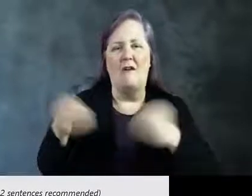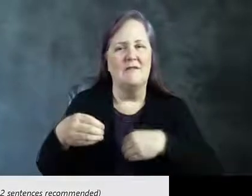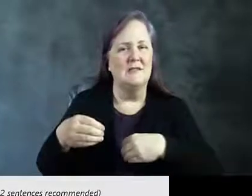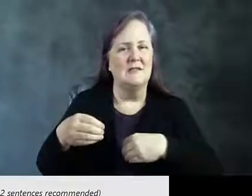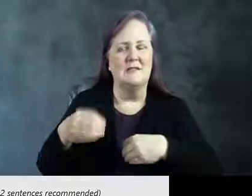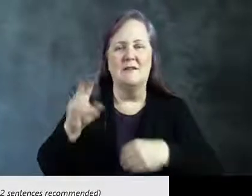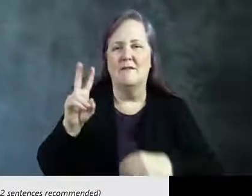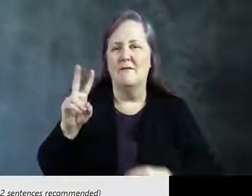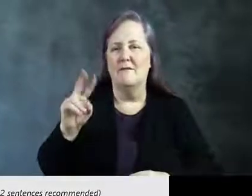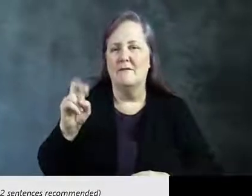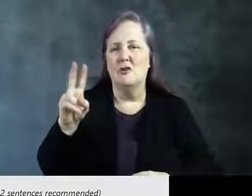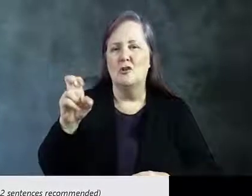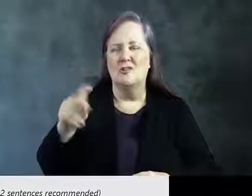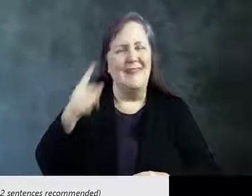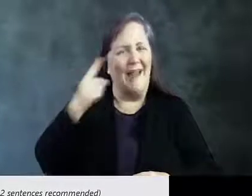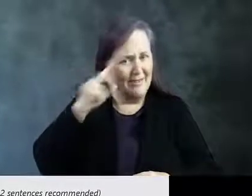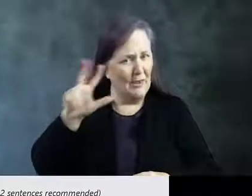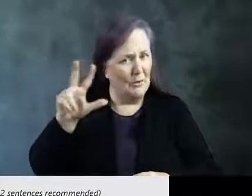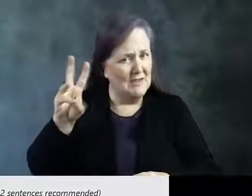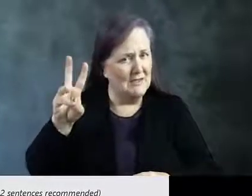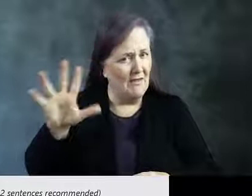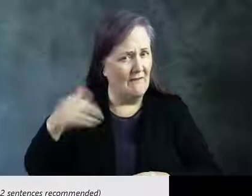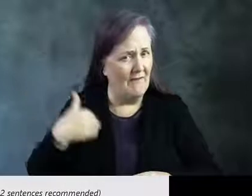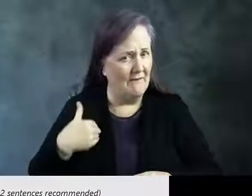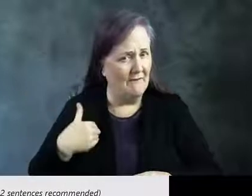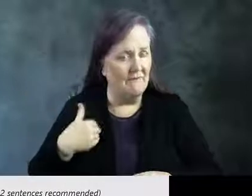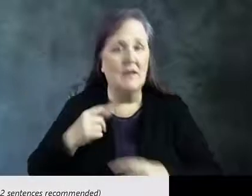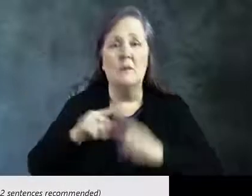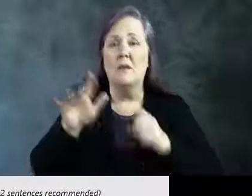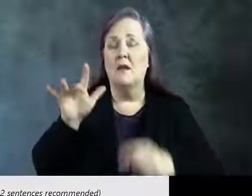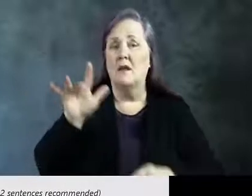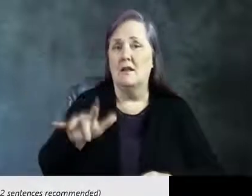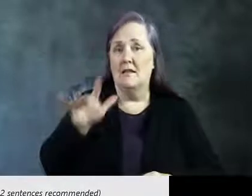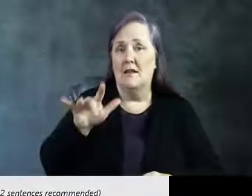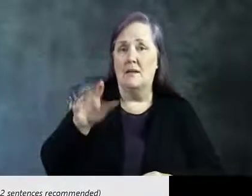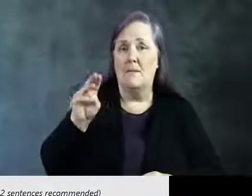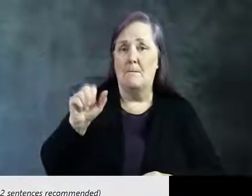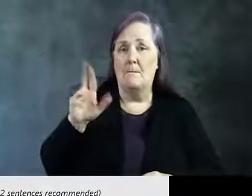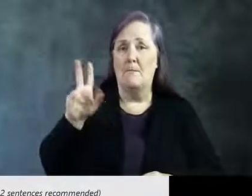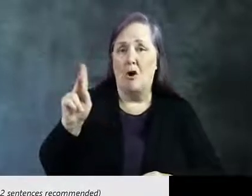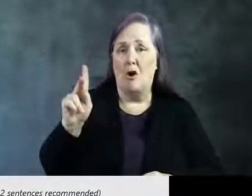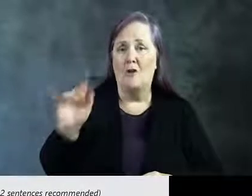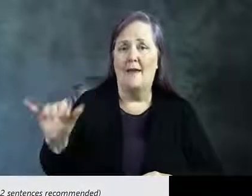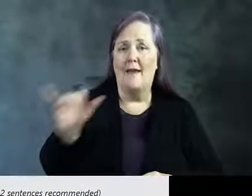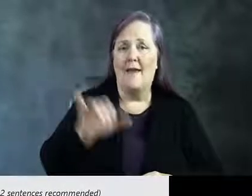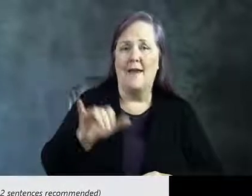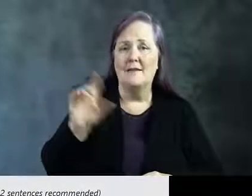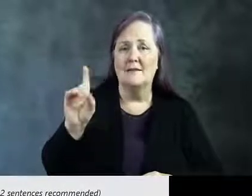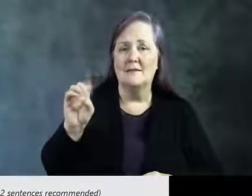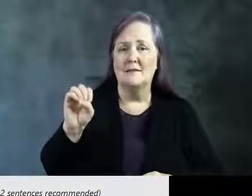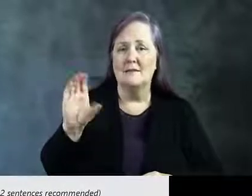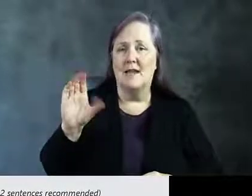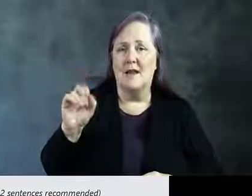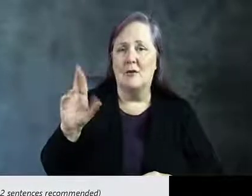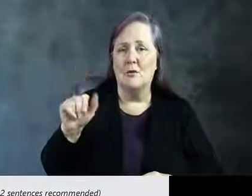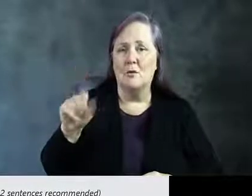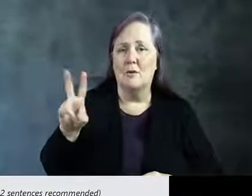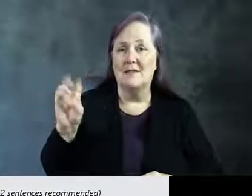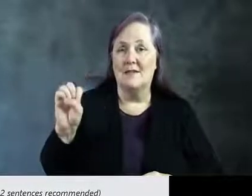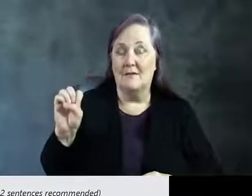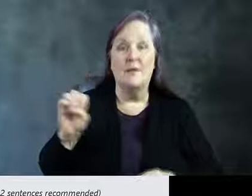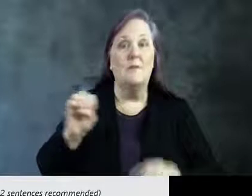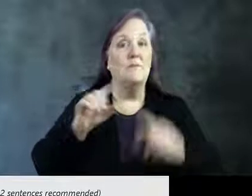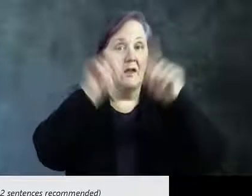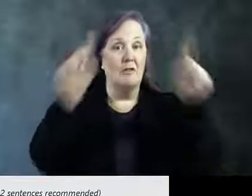365. If I were to click this box that says mark as decorative, when a screen reader user gets to this